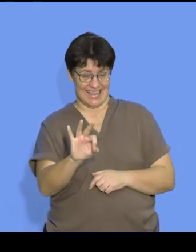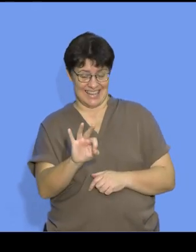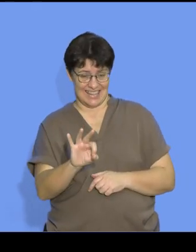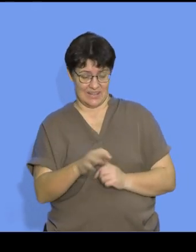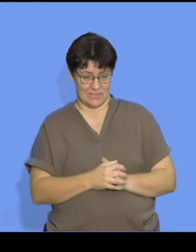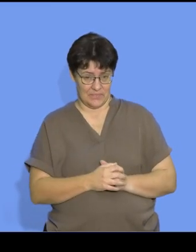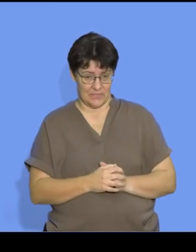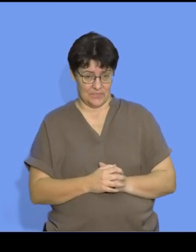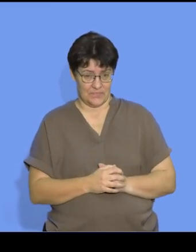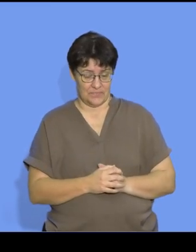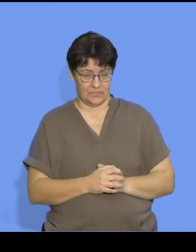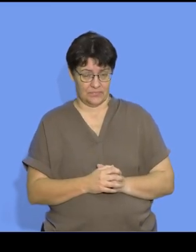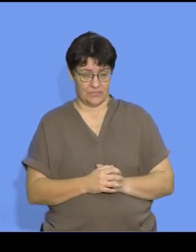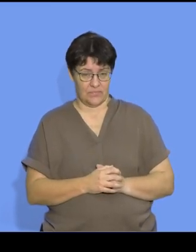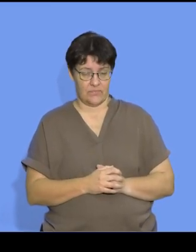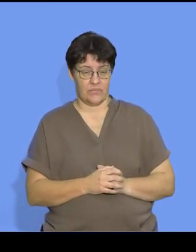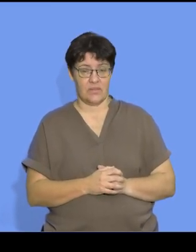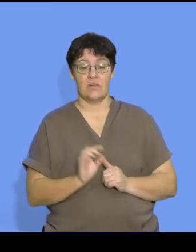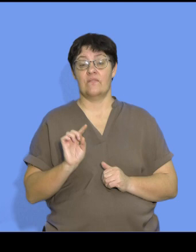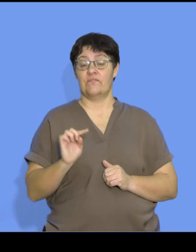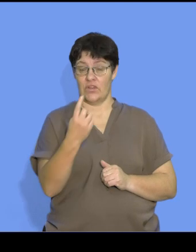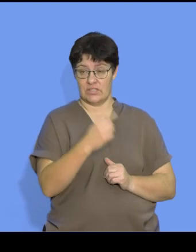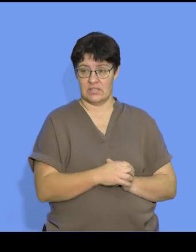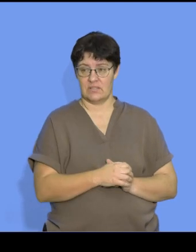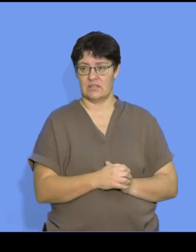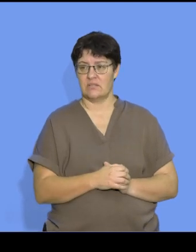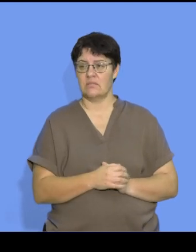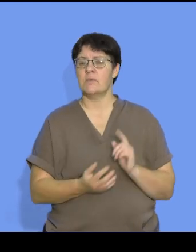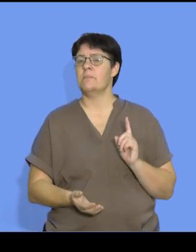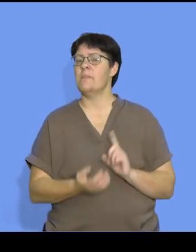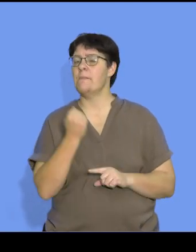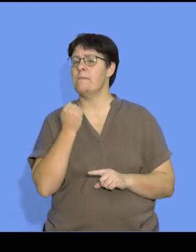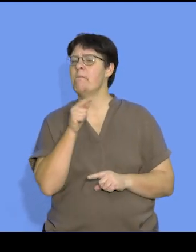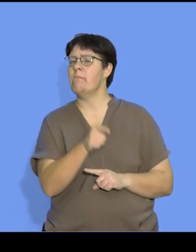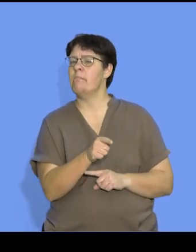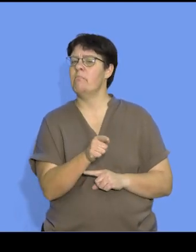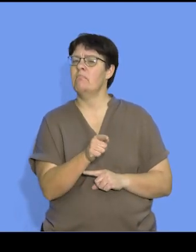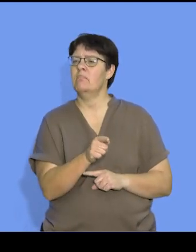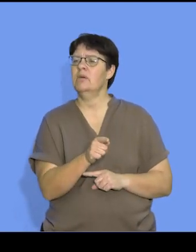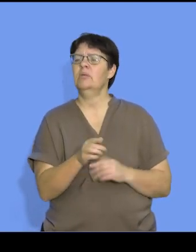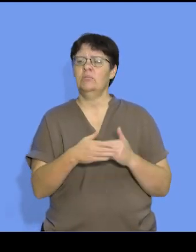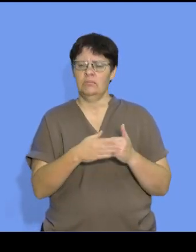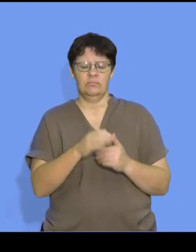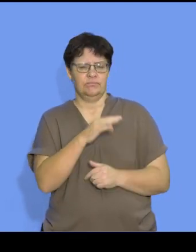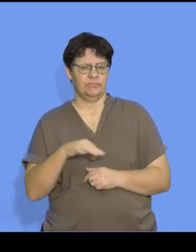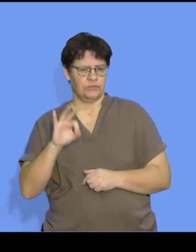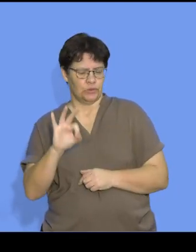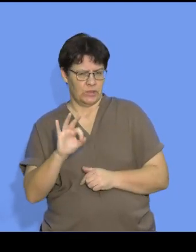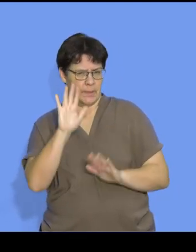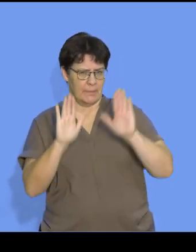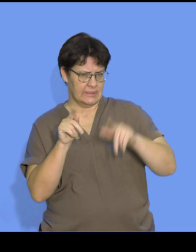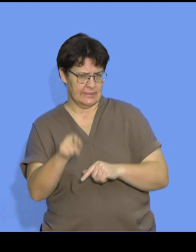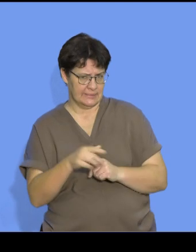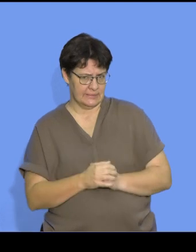713. So the first question is to determine the next 3 terms of the